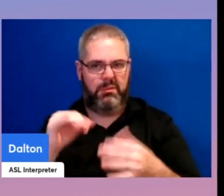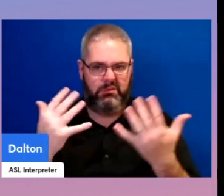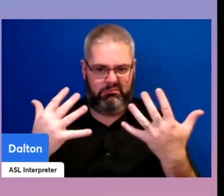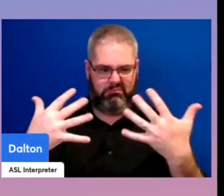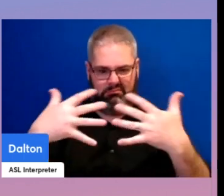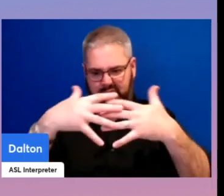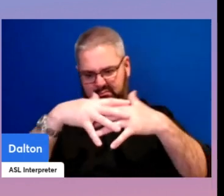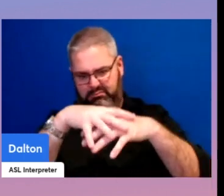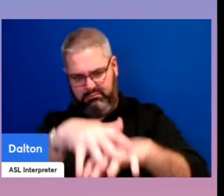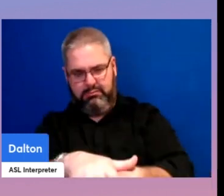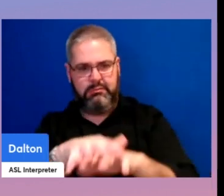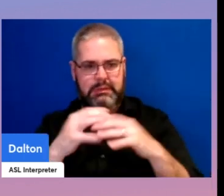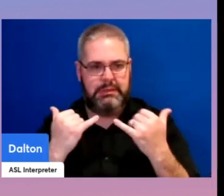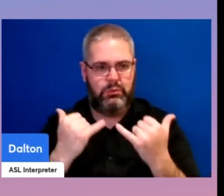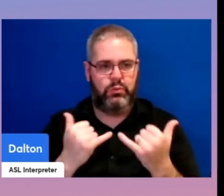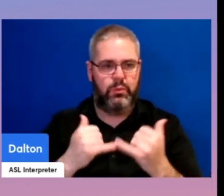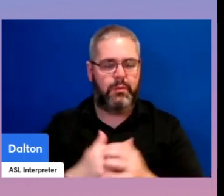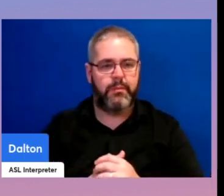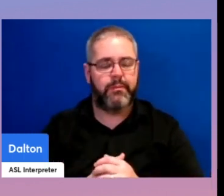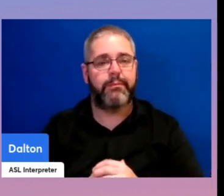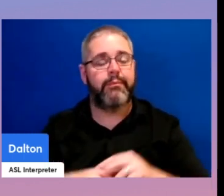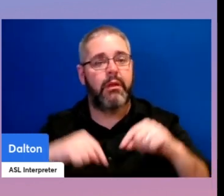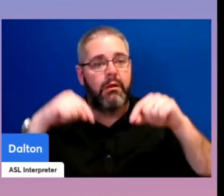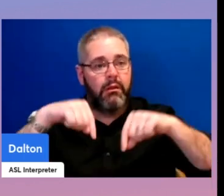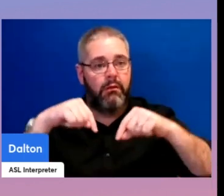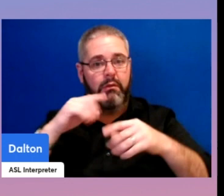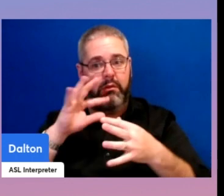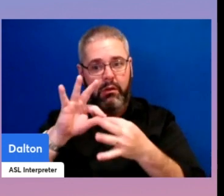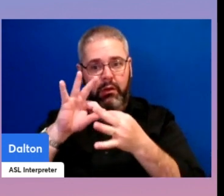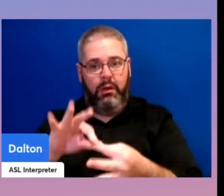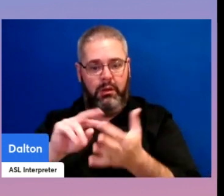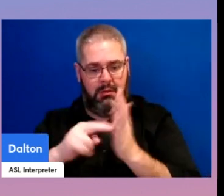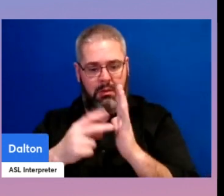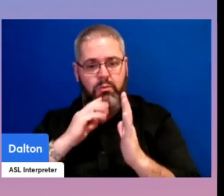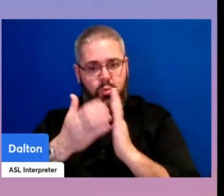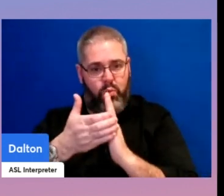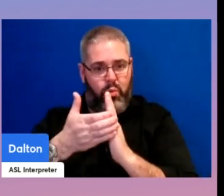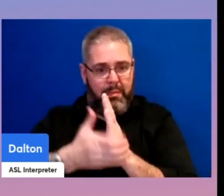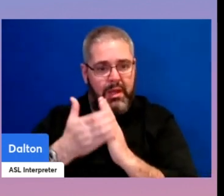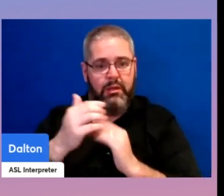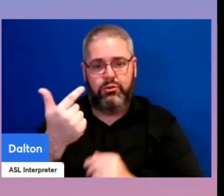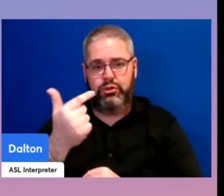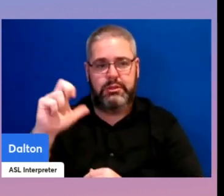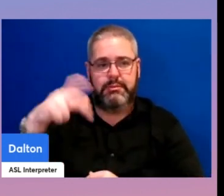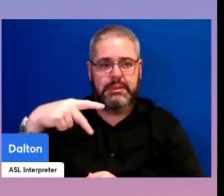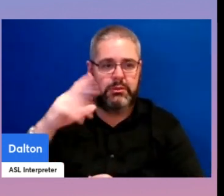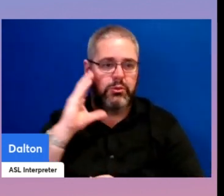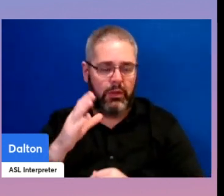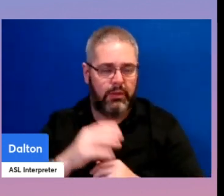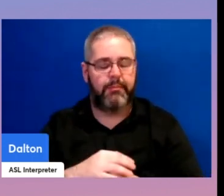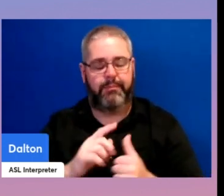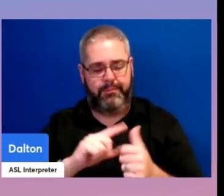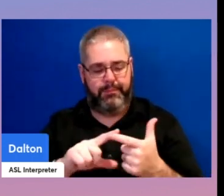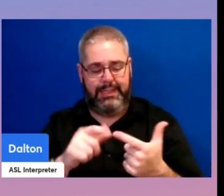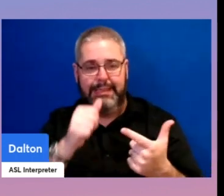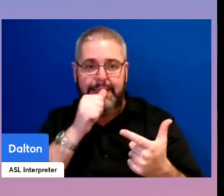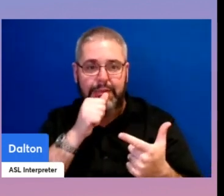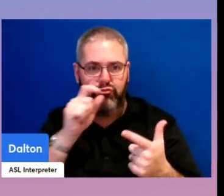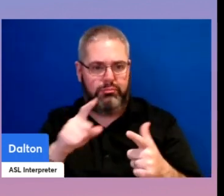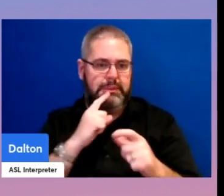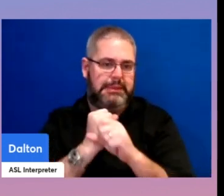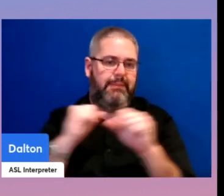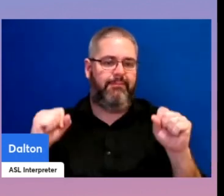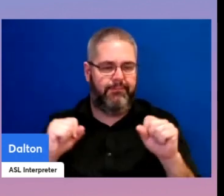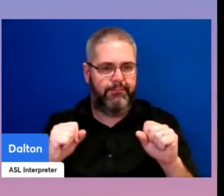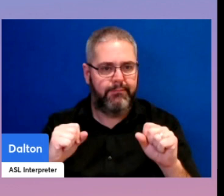this creates an association, which means automatically in GCP, the secret should be synced.